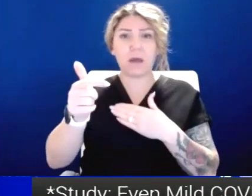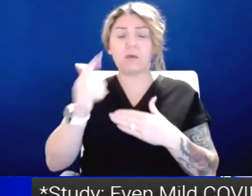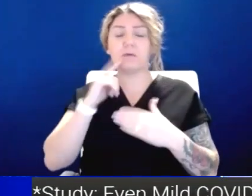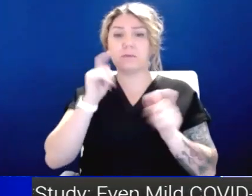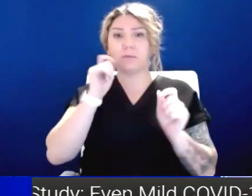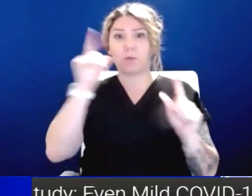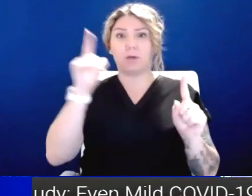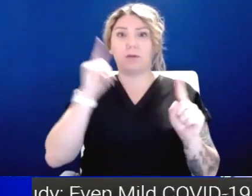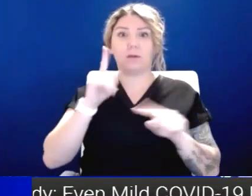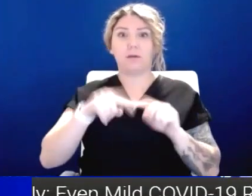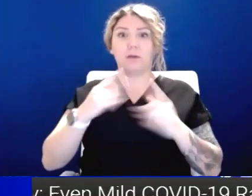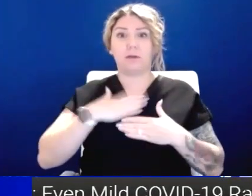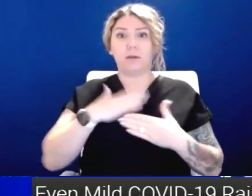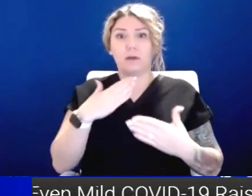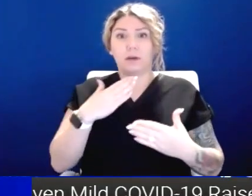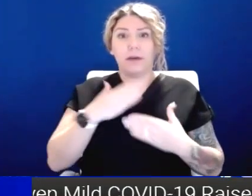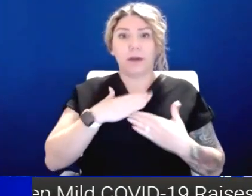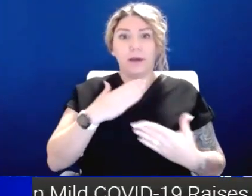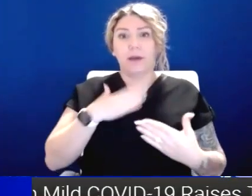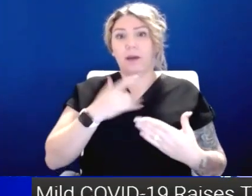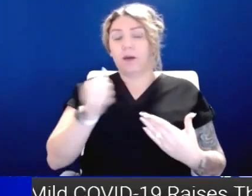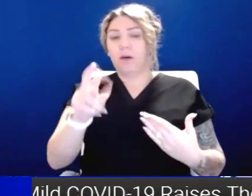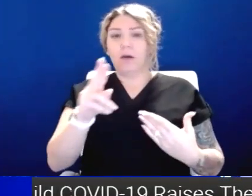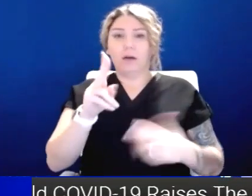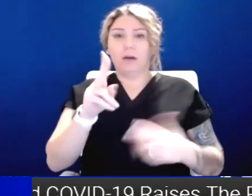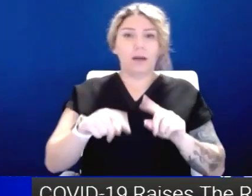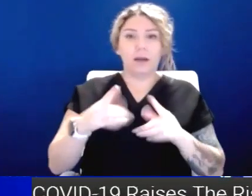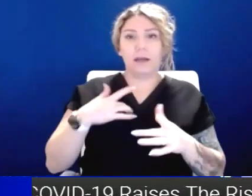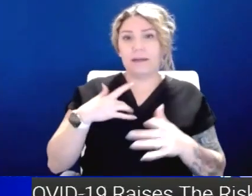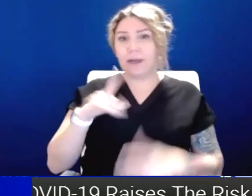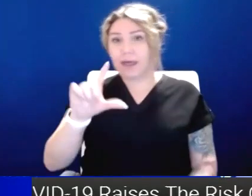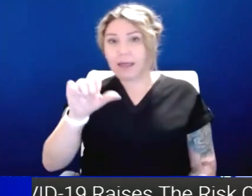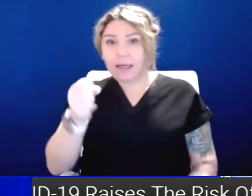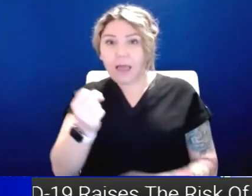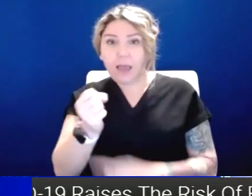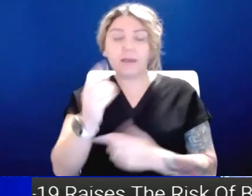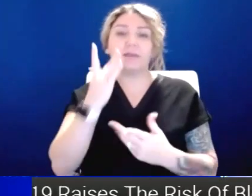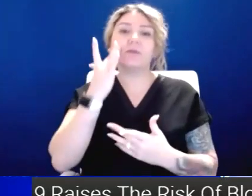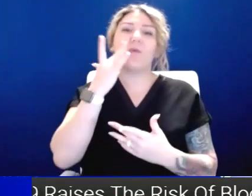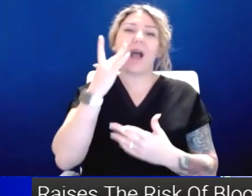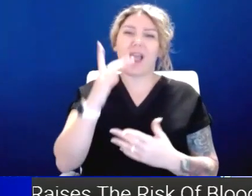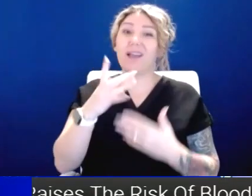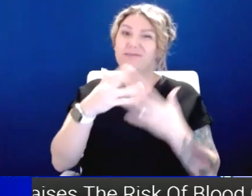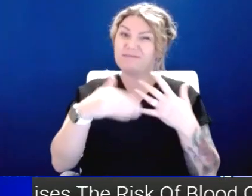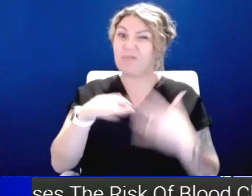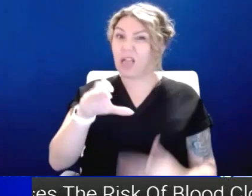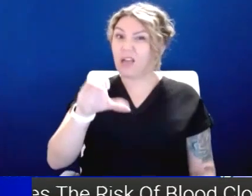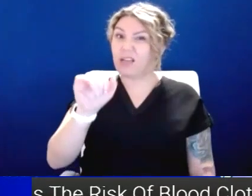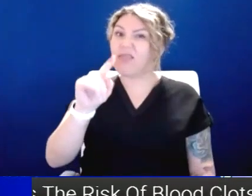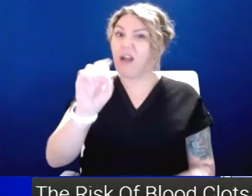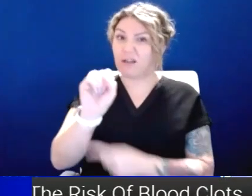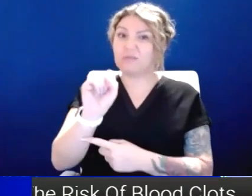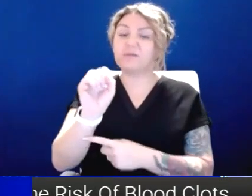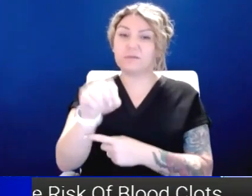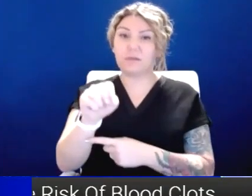couldn't breathe, or they would not really be able to feel their legs. That was because of those blood clots. So yes, any